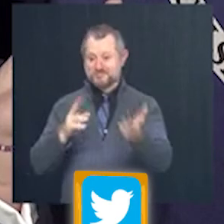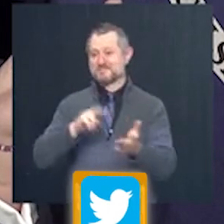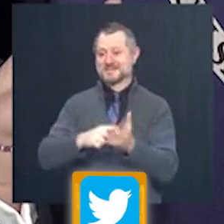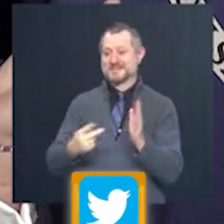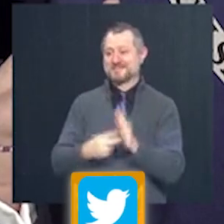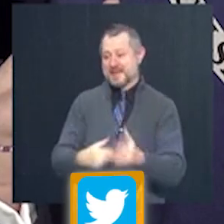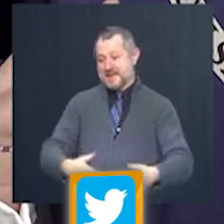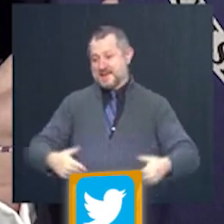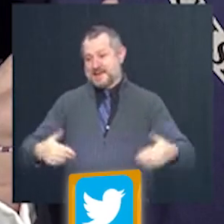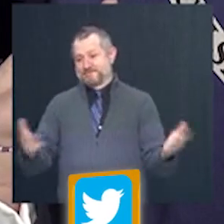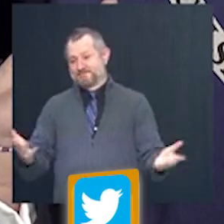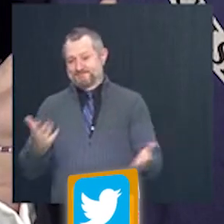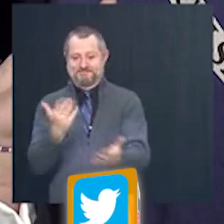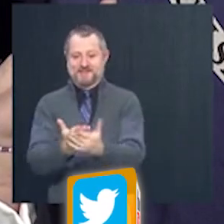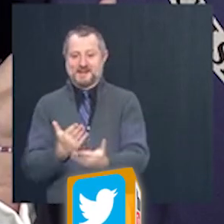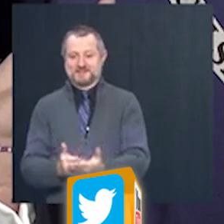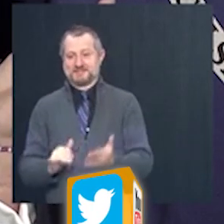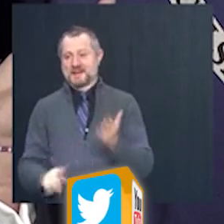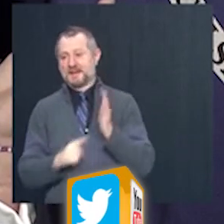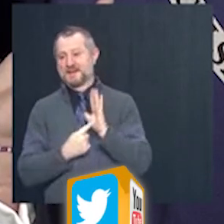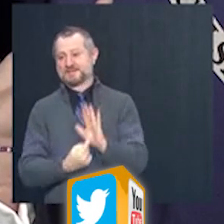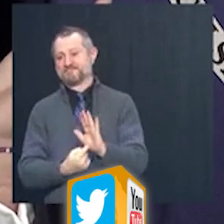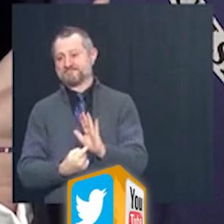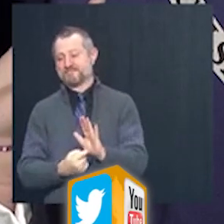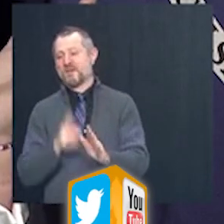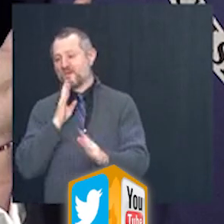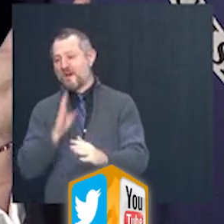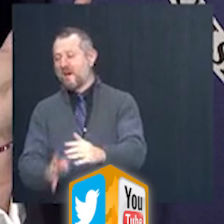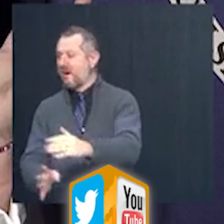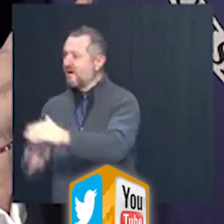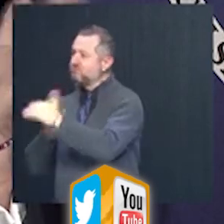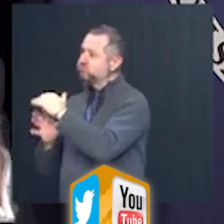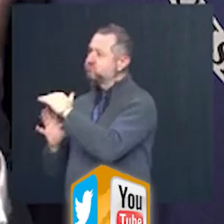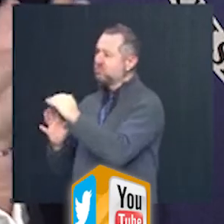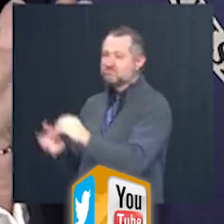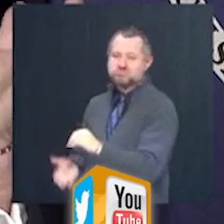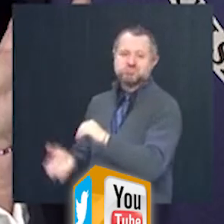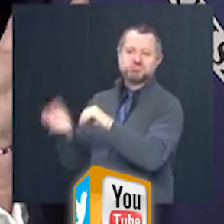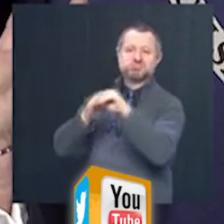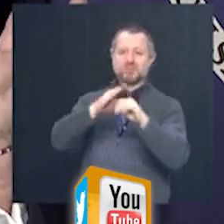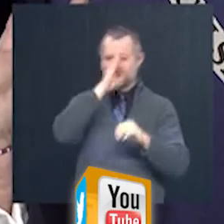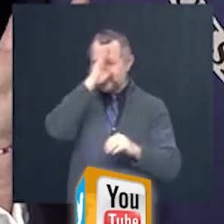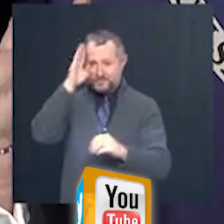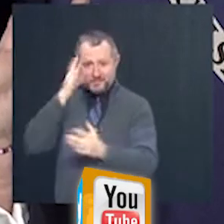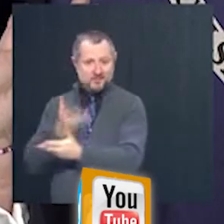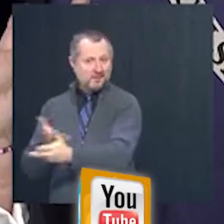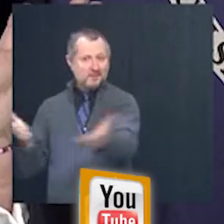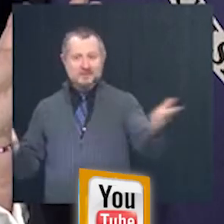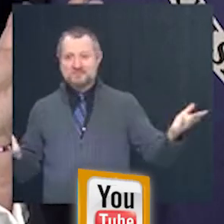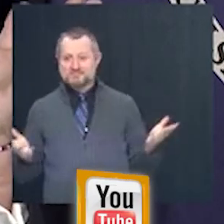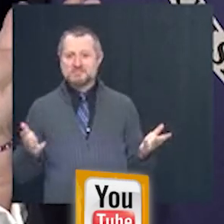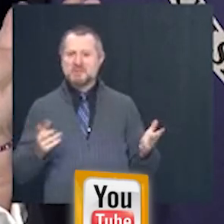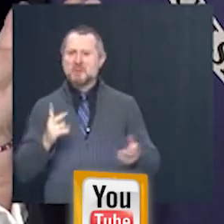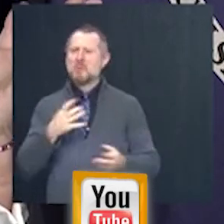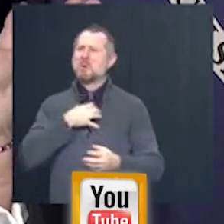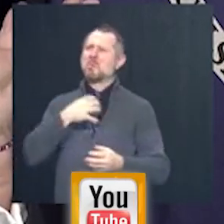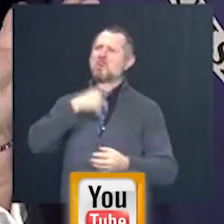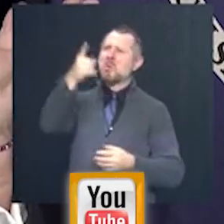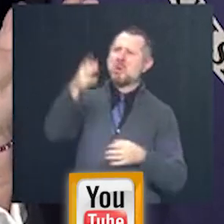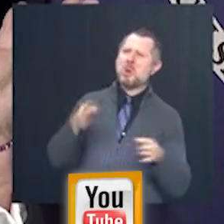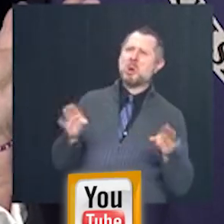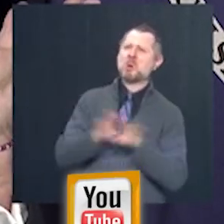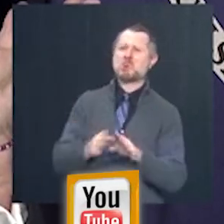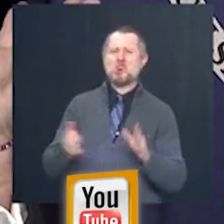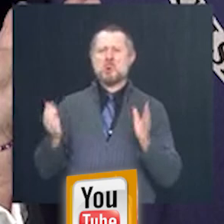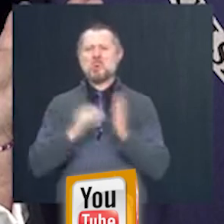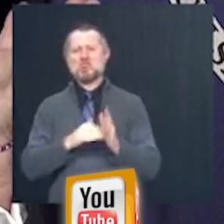absolute reality of the situation. How can you talk about close down again? That was